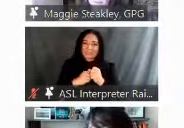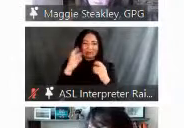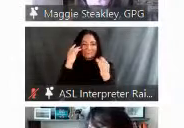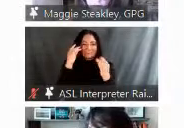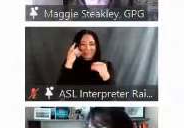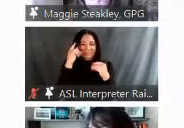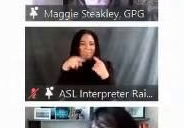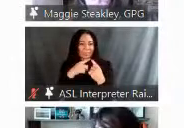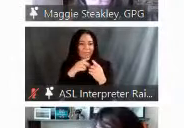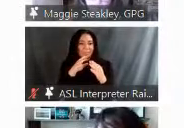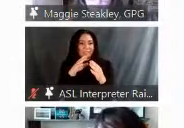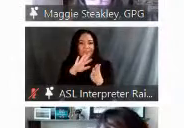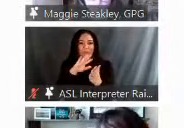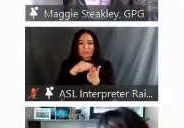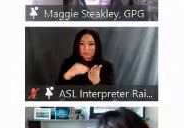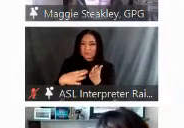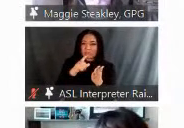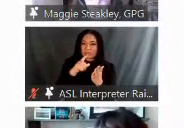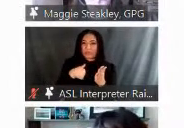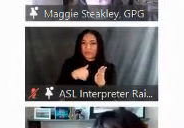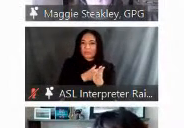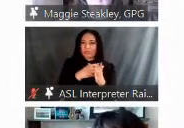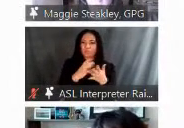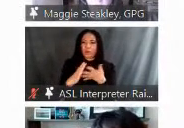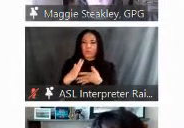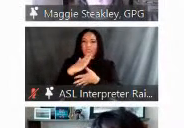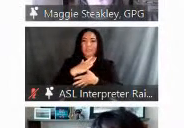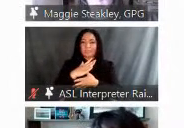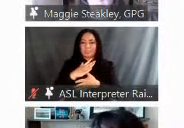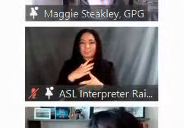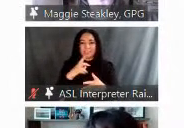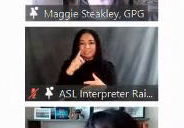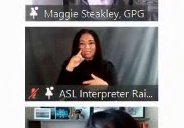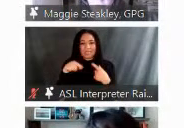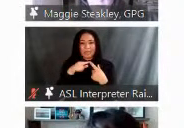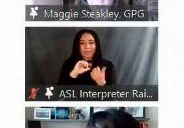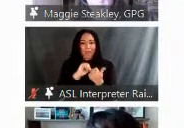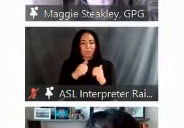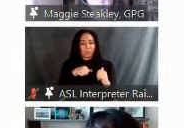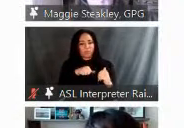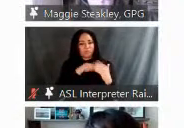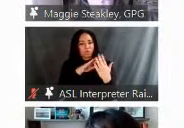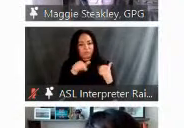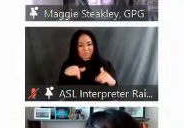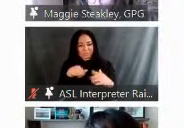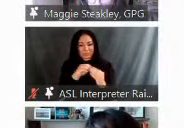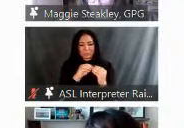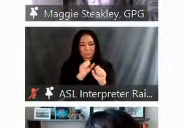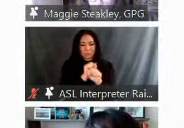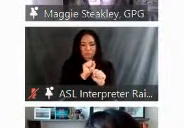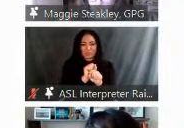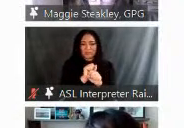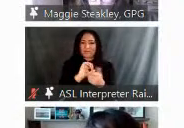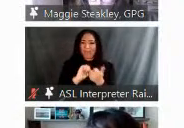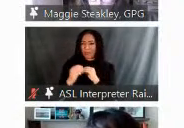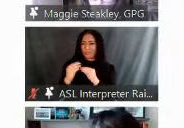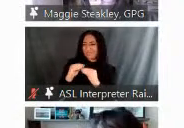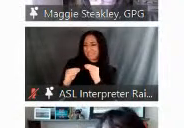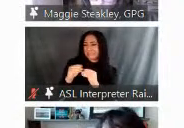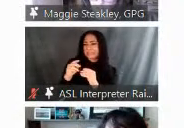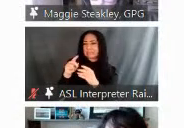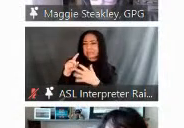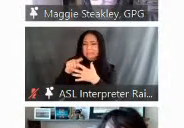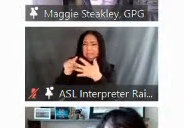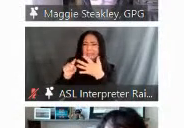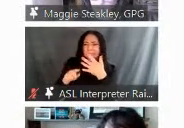are prioritizing, and really think about how we approach this work instead of trying to like fix or save these problems that we feel like